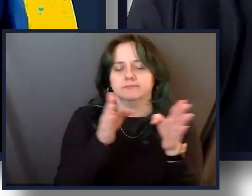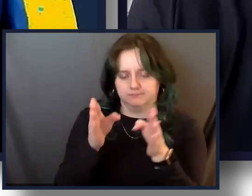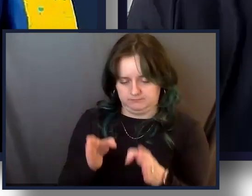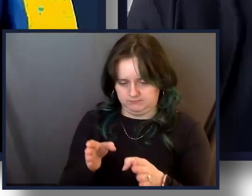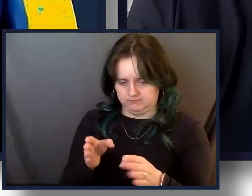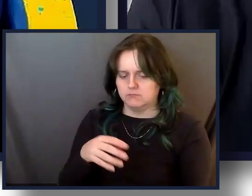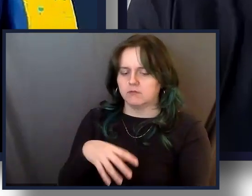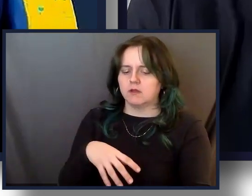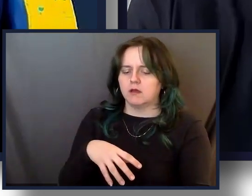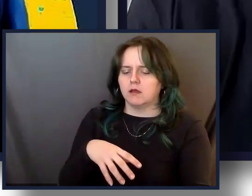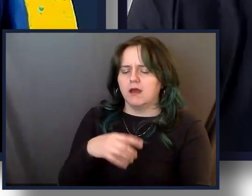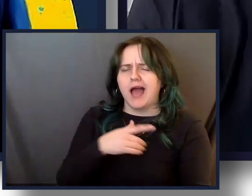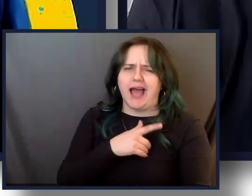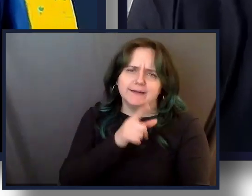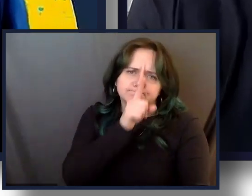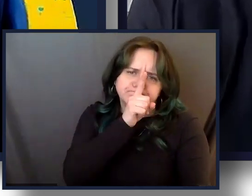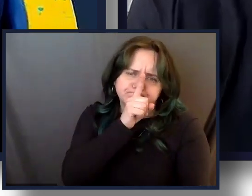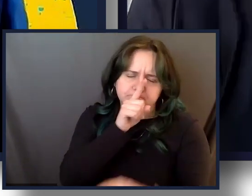at all, but